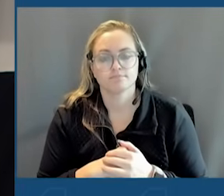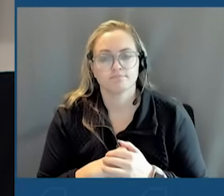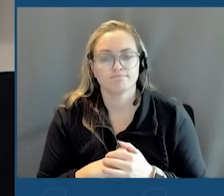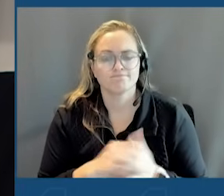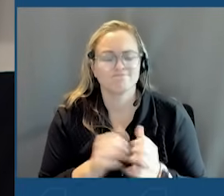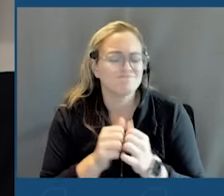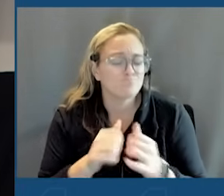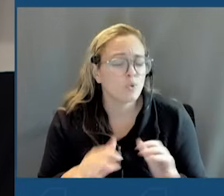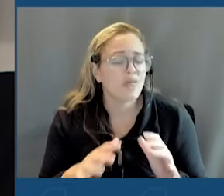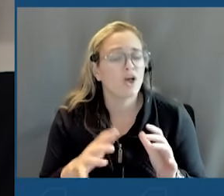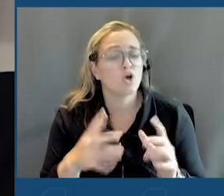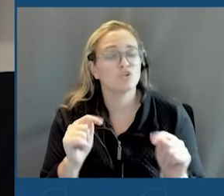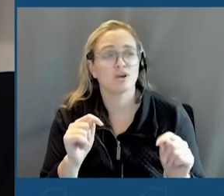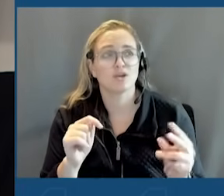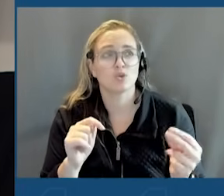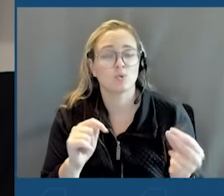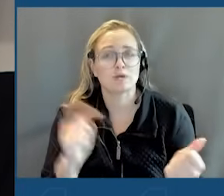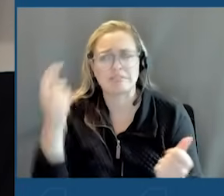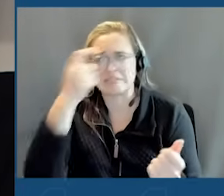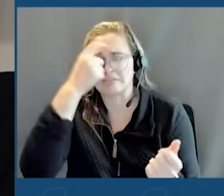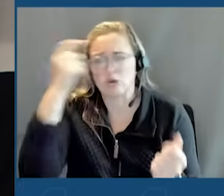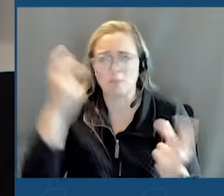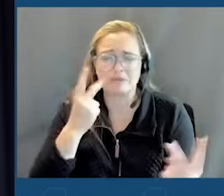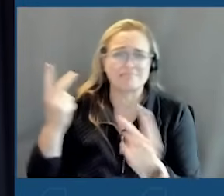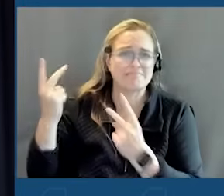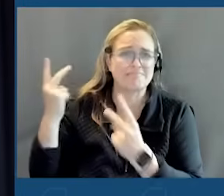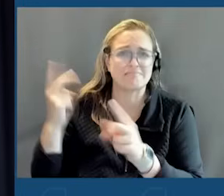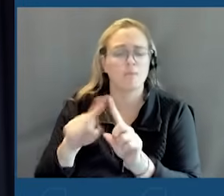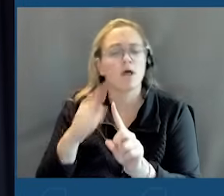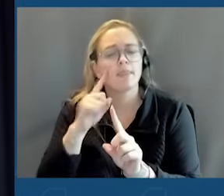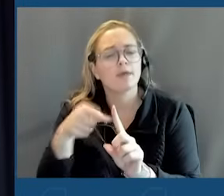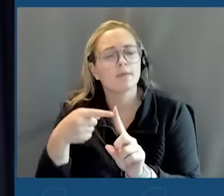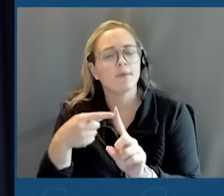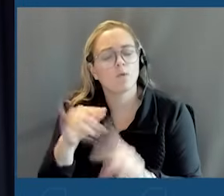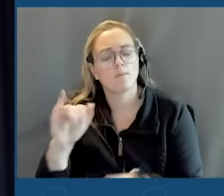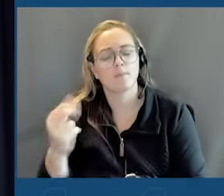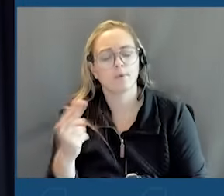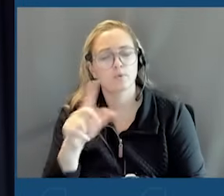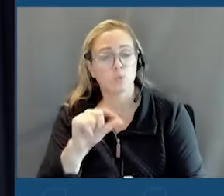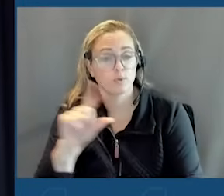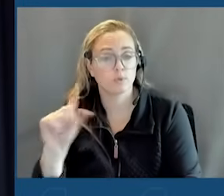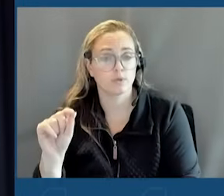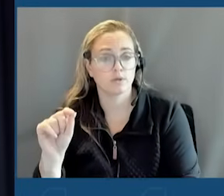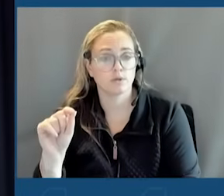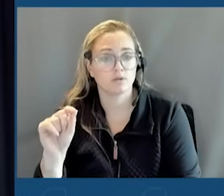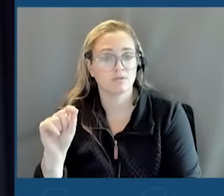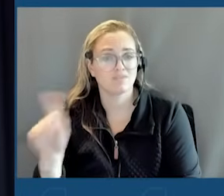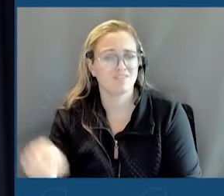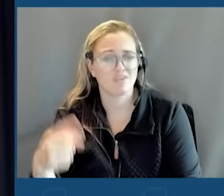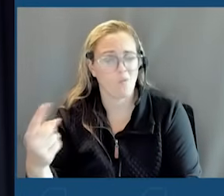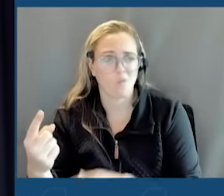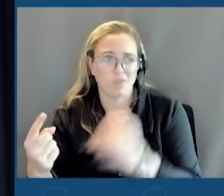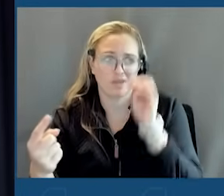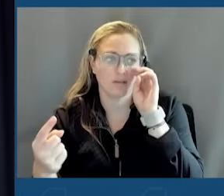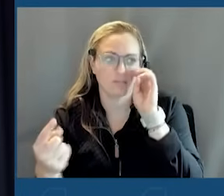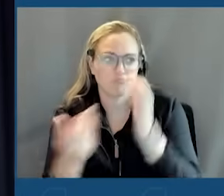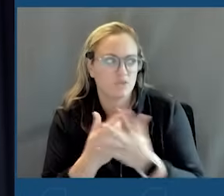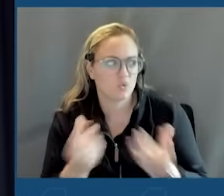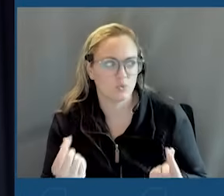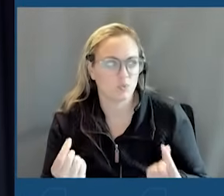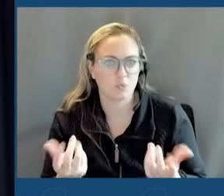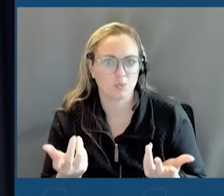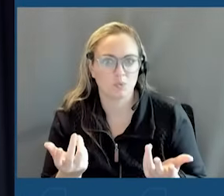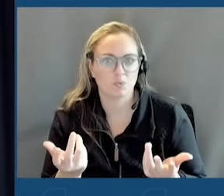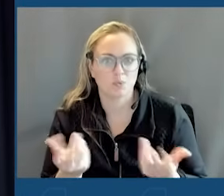bad flashbacks, if you think back to March of 2020, our only recourse back then was to